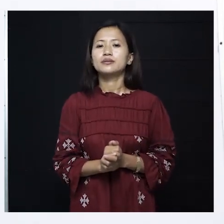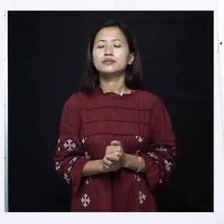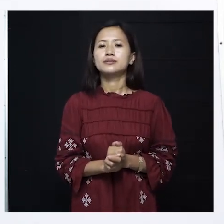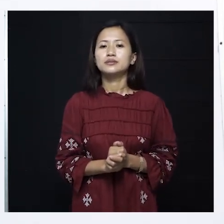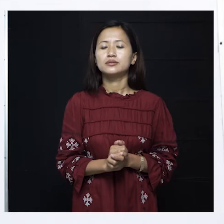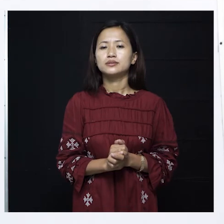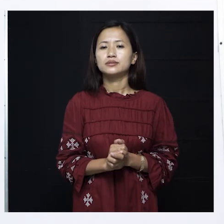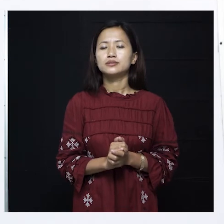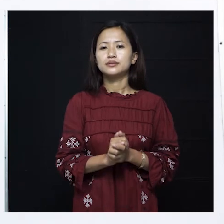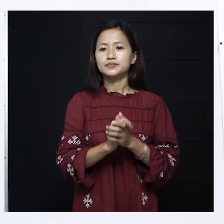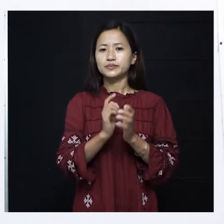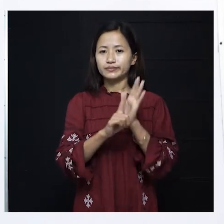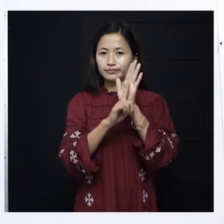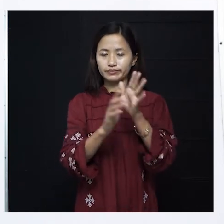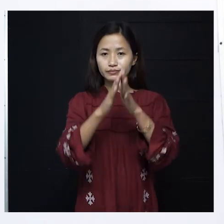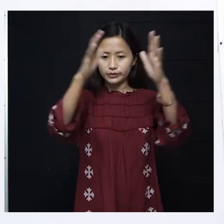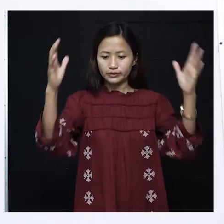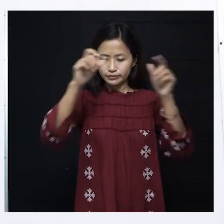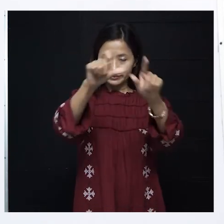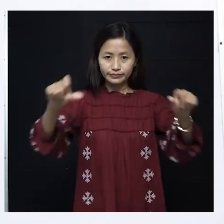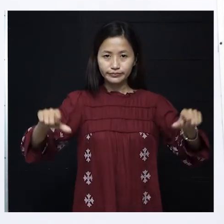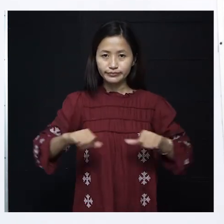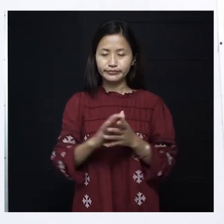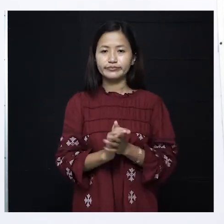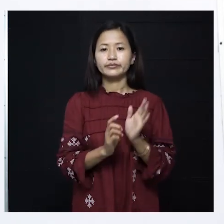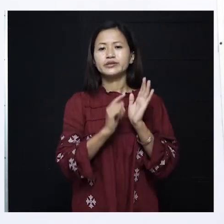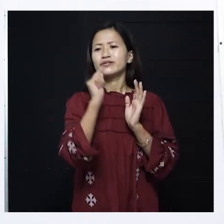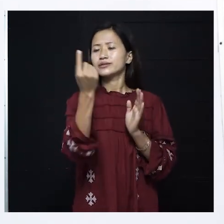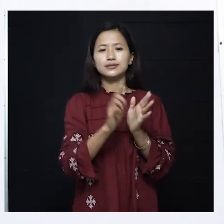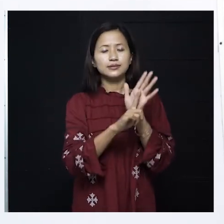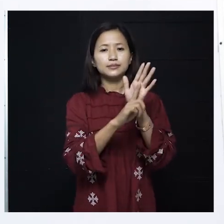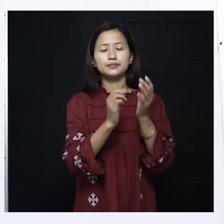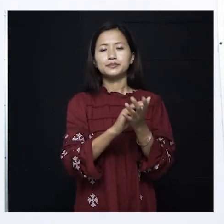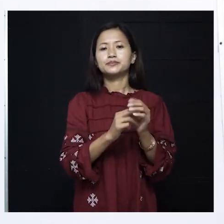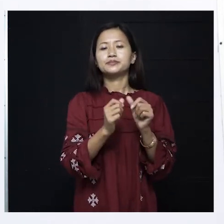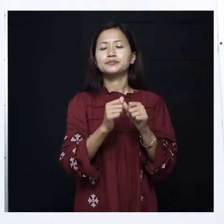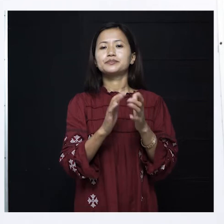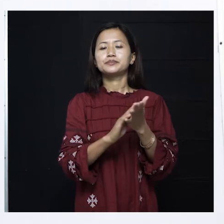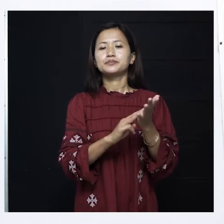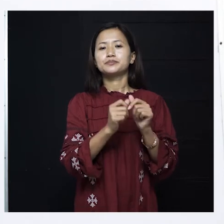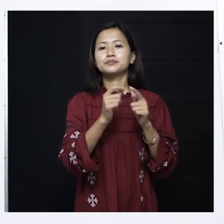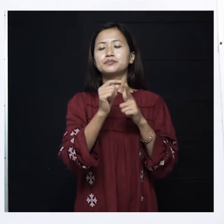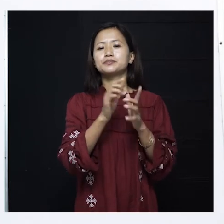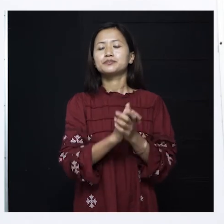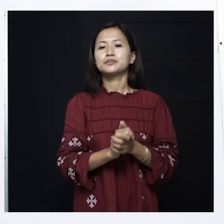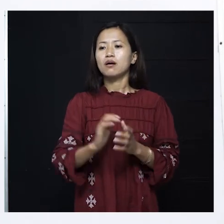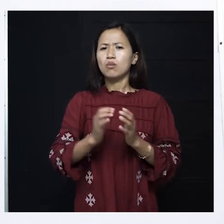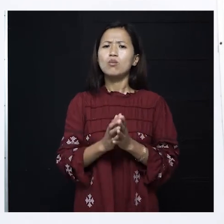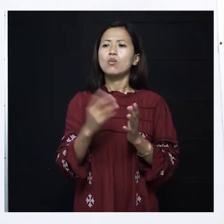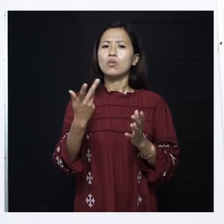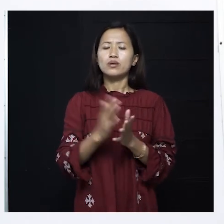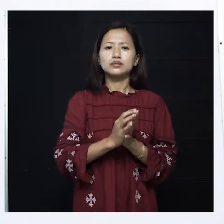area map means it shows a large area on a single map, whereas large scale map,